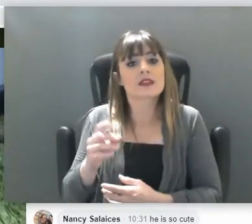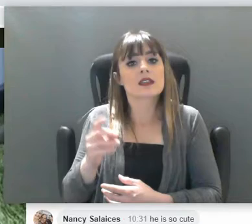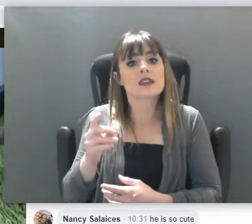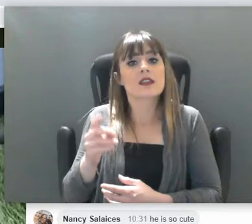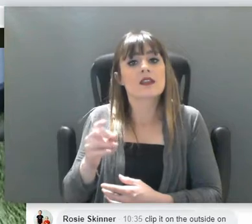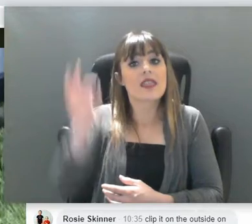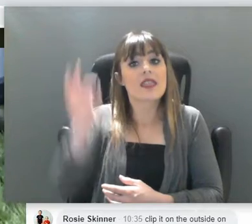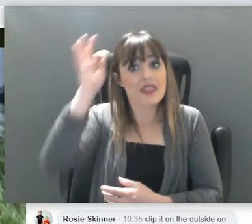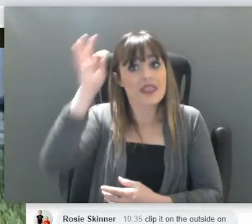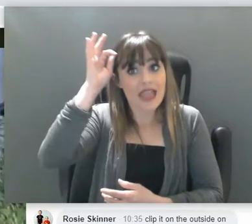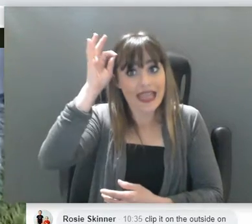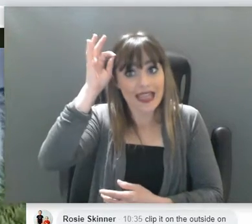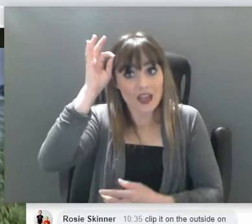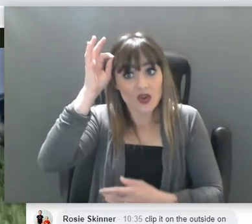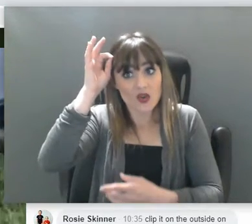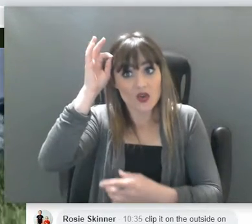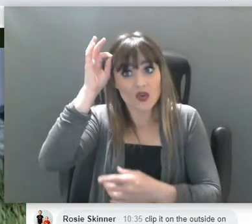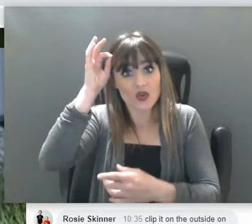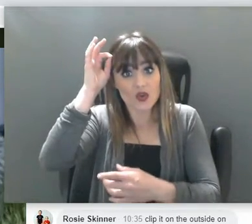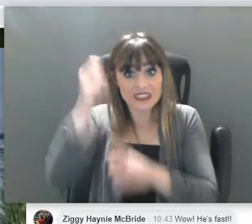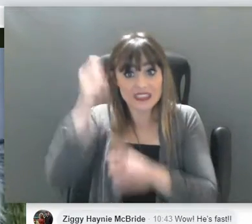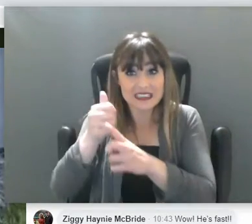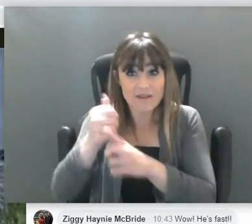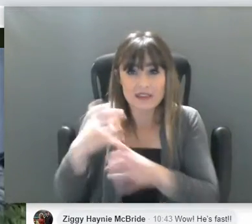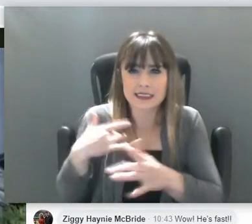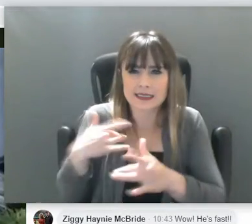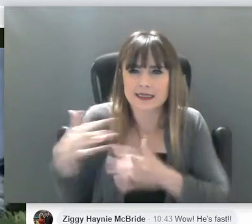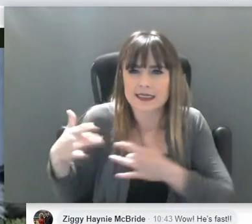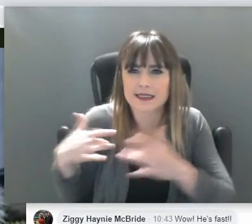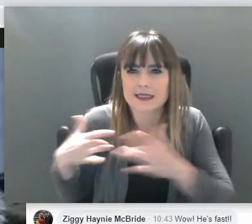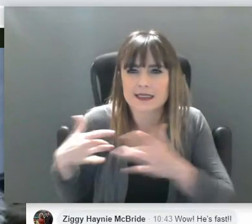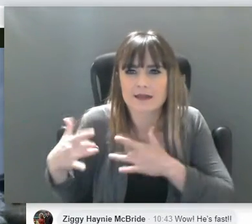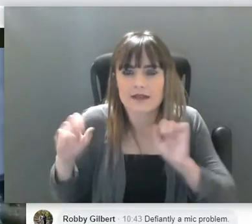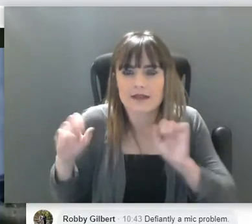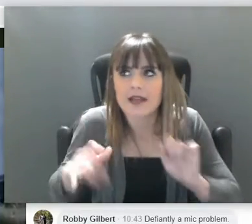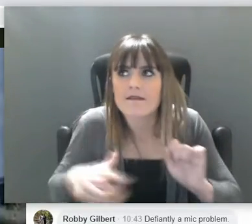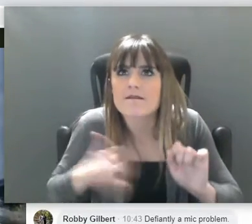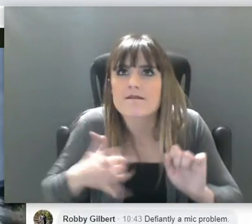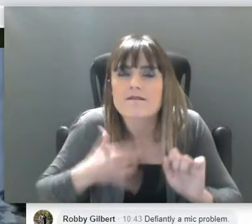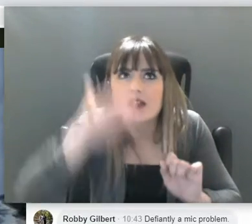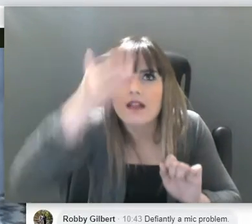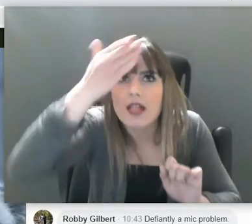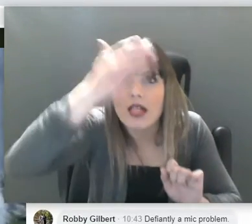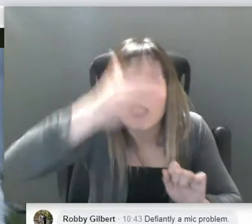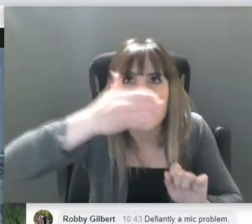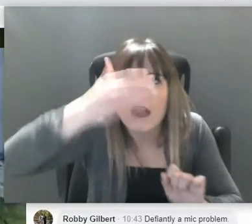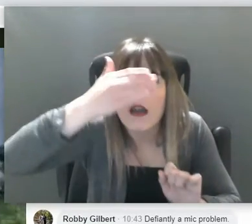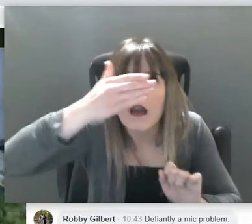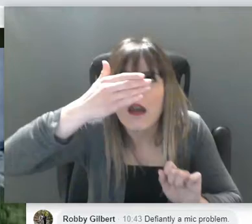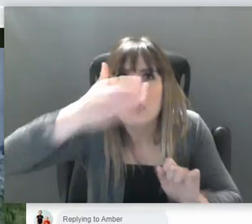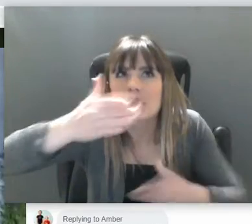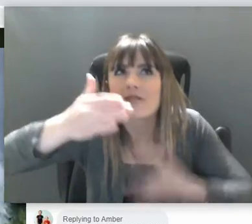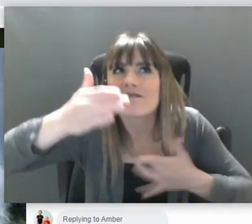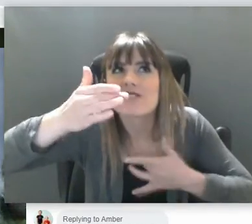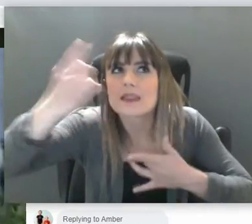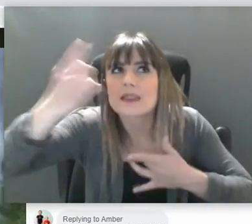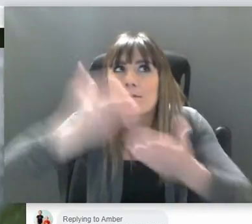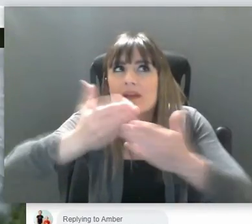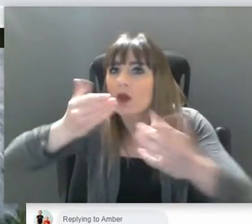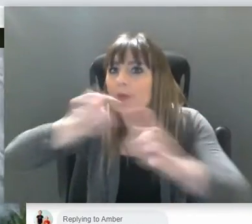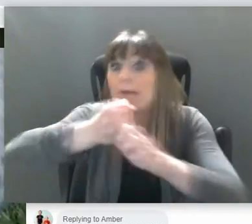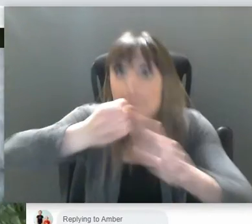hair follicles are super sensitive, and she can sense things in front of her face before she accidentally bumps before into it. Before she bumps into it. Yeah, how exactly.